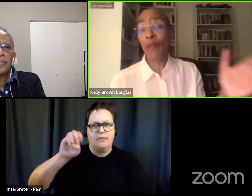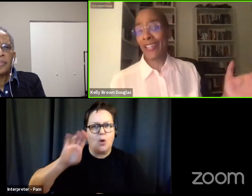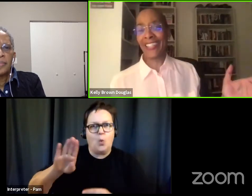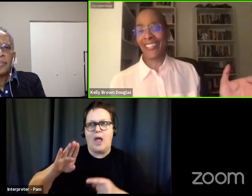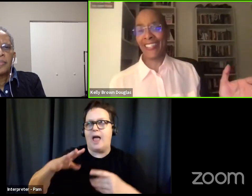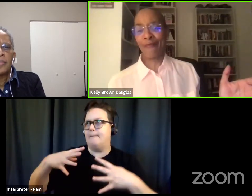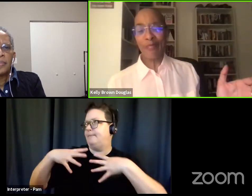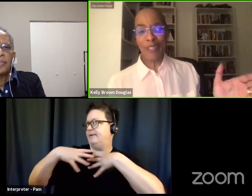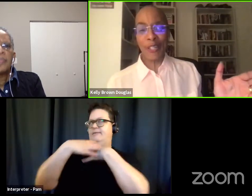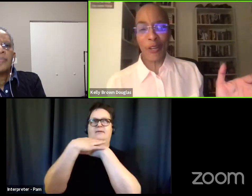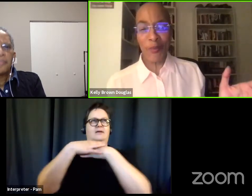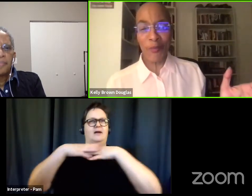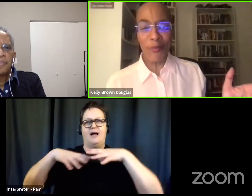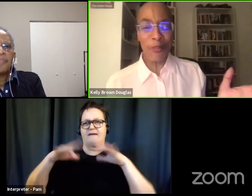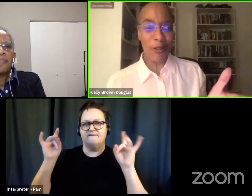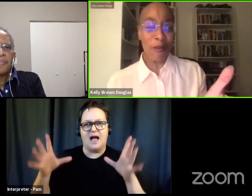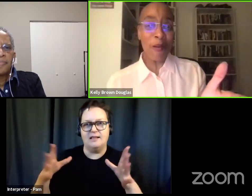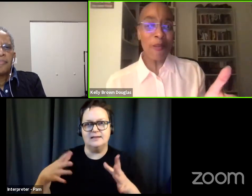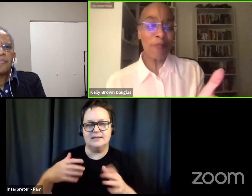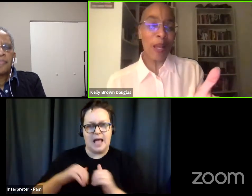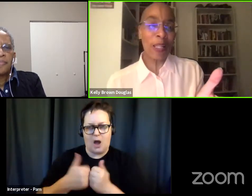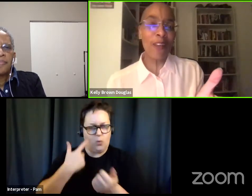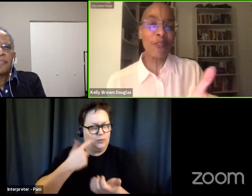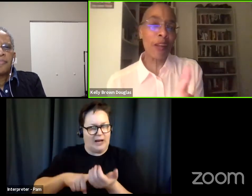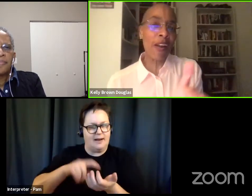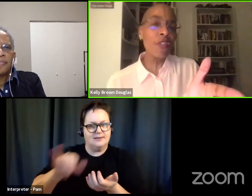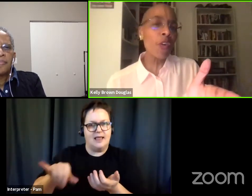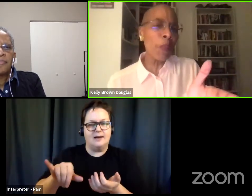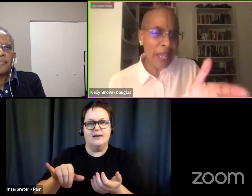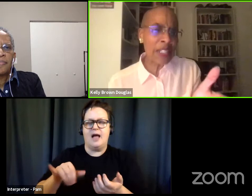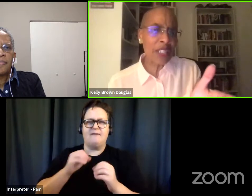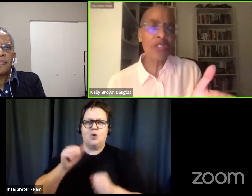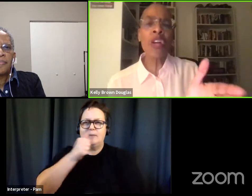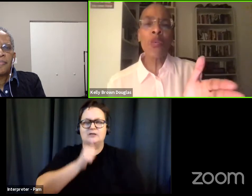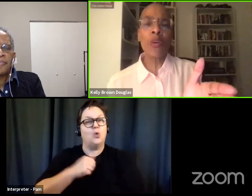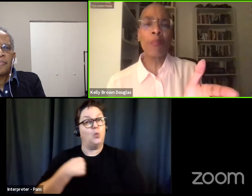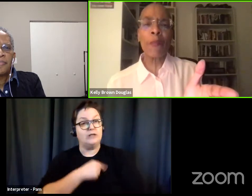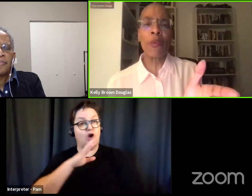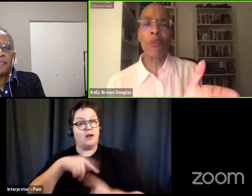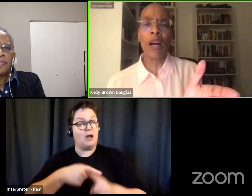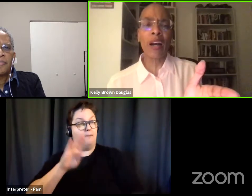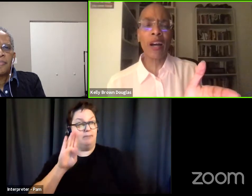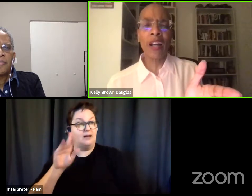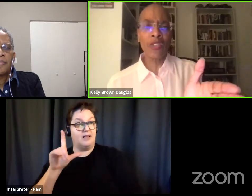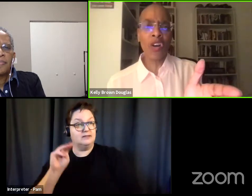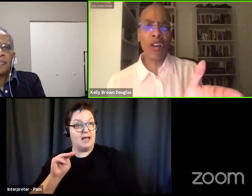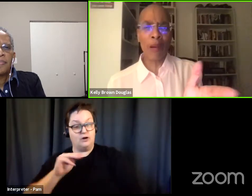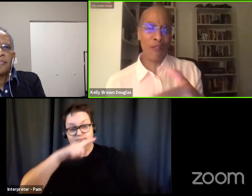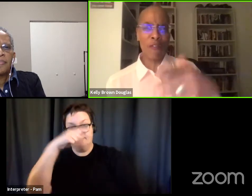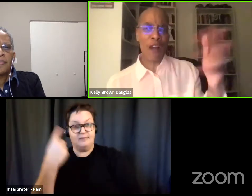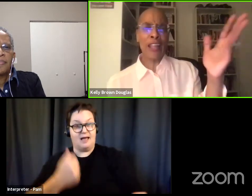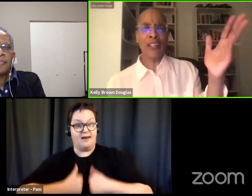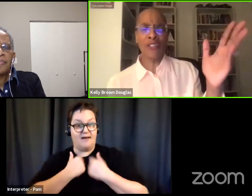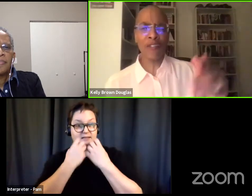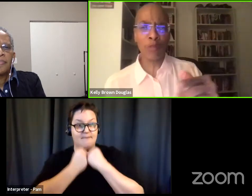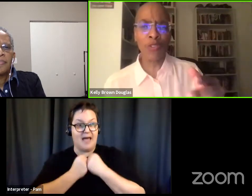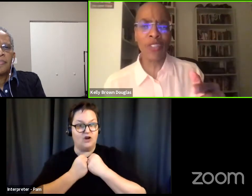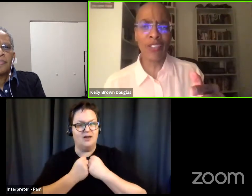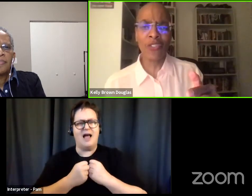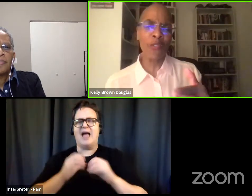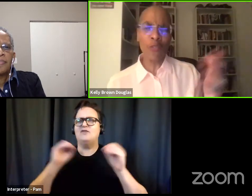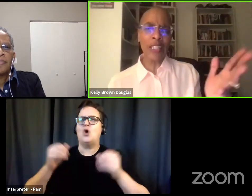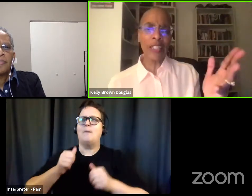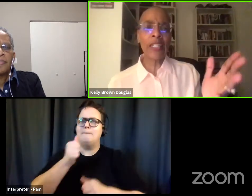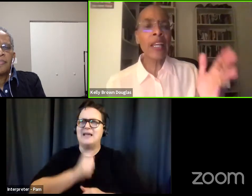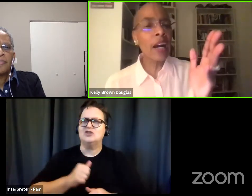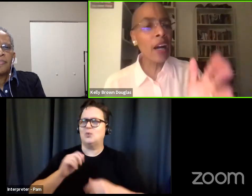have no patience. You know, we talk about Black Lives Matter. I have no patience when people talk about the violence of